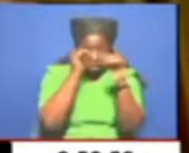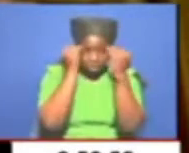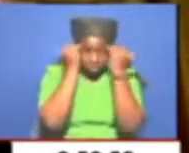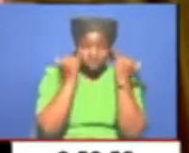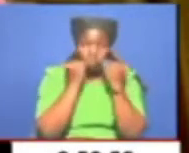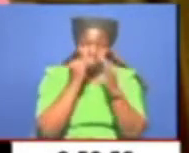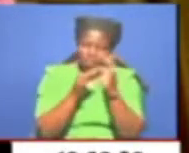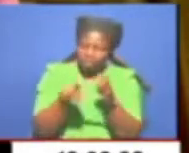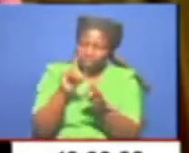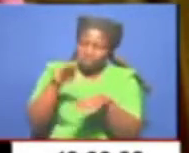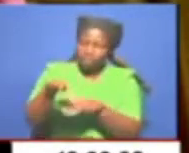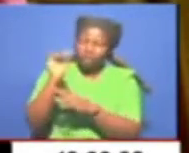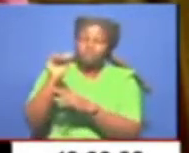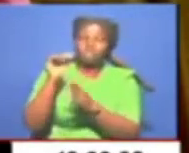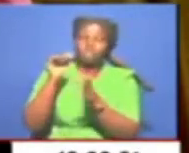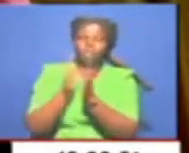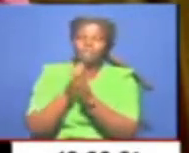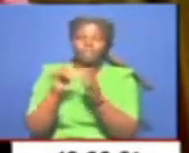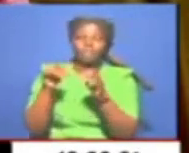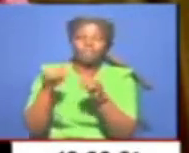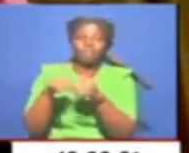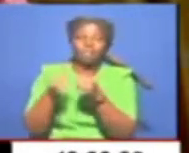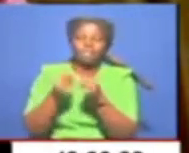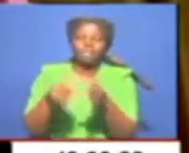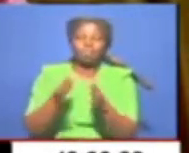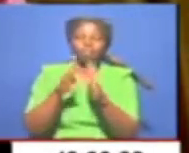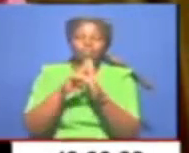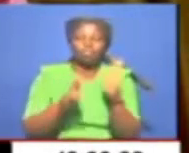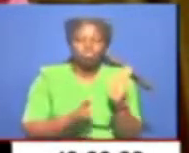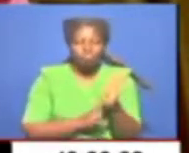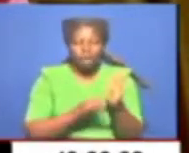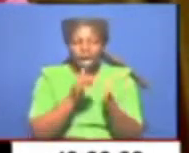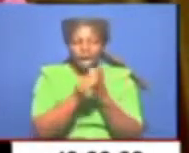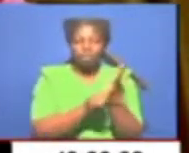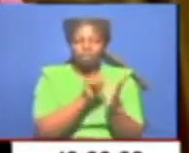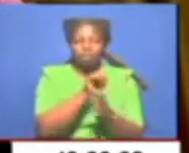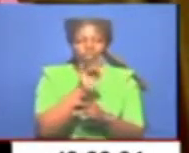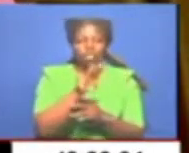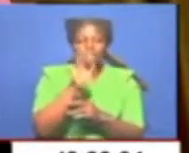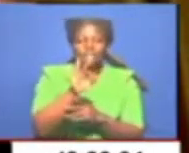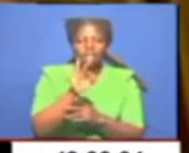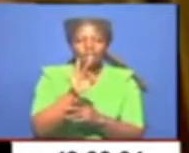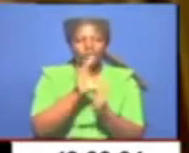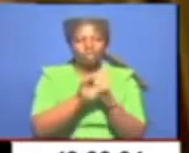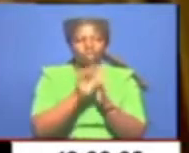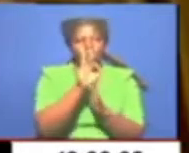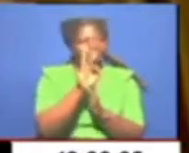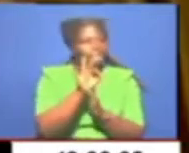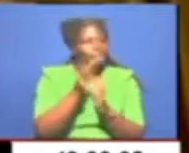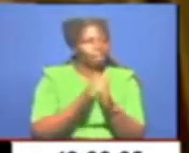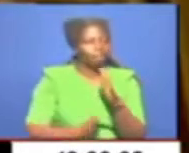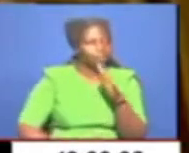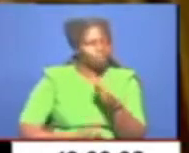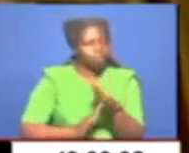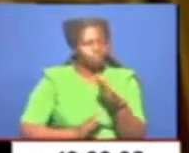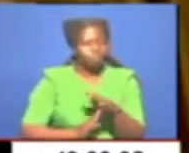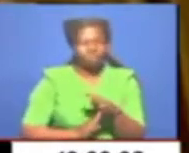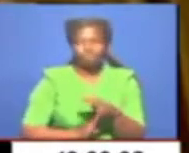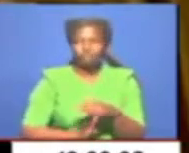traffic offense, as the case may be. So Article 143, Clause 3 is not superfluous as suggested by the